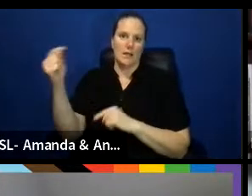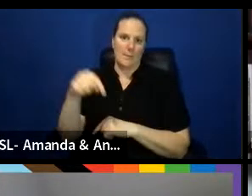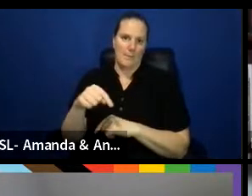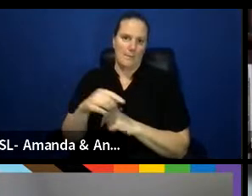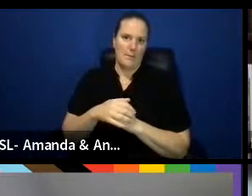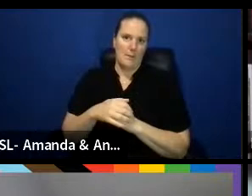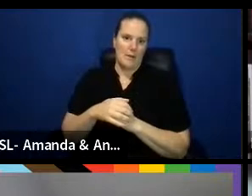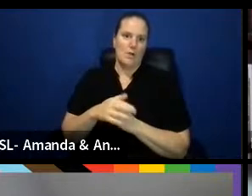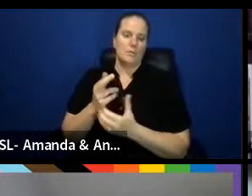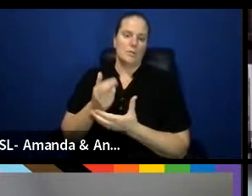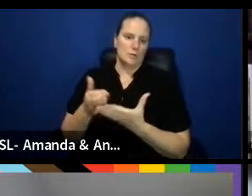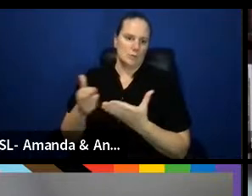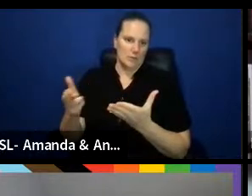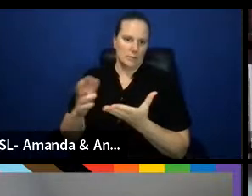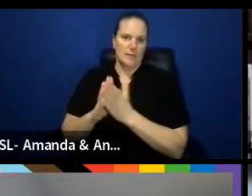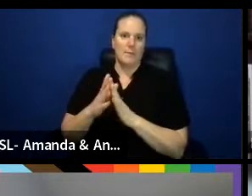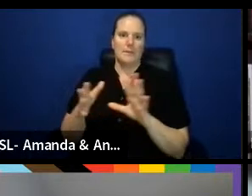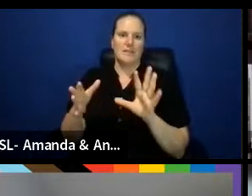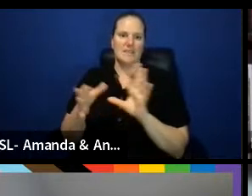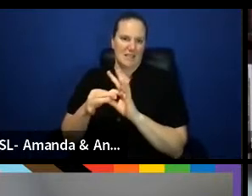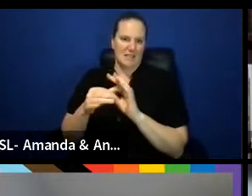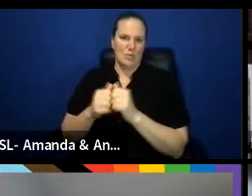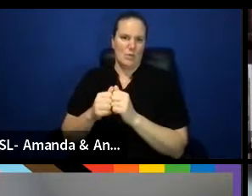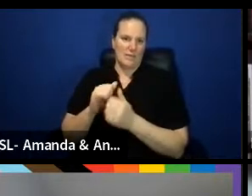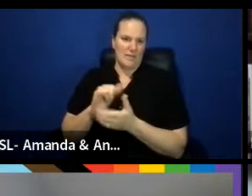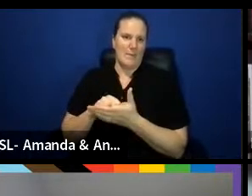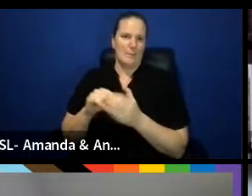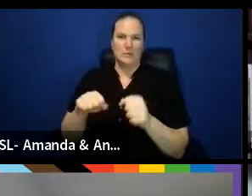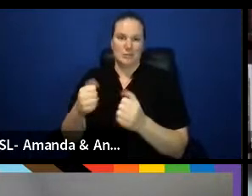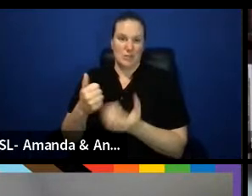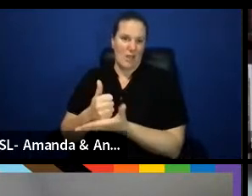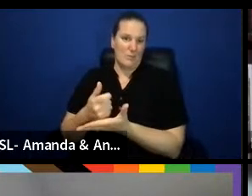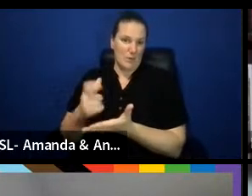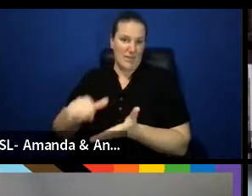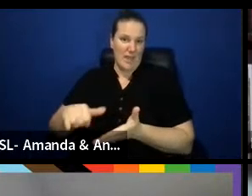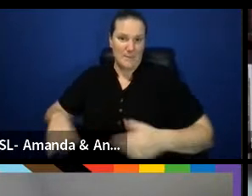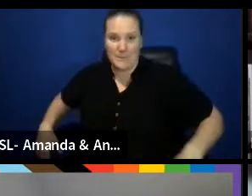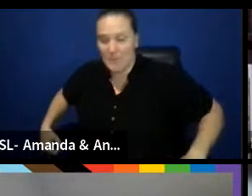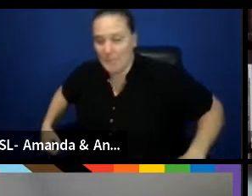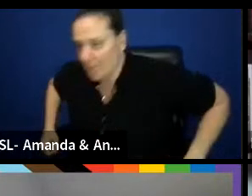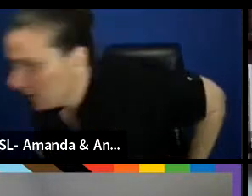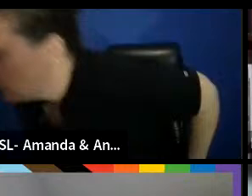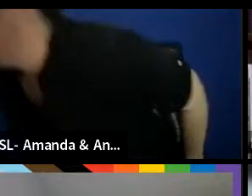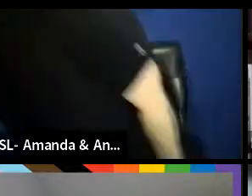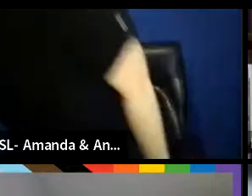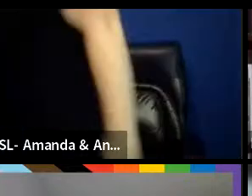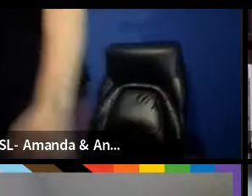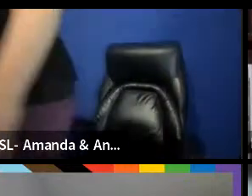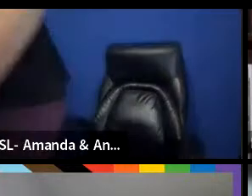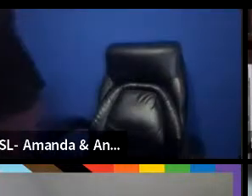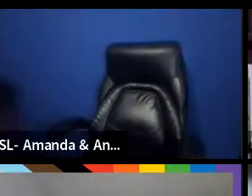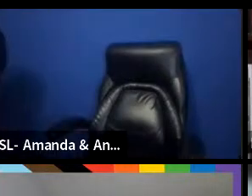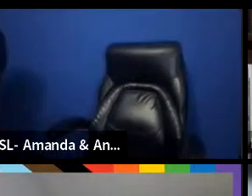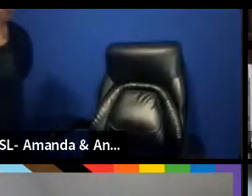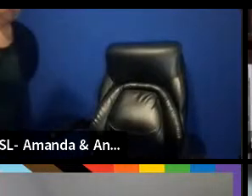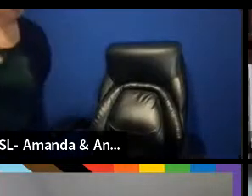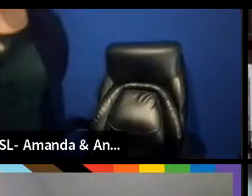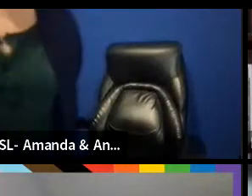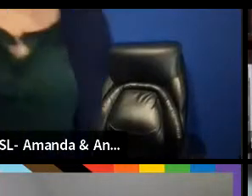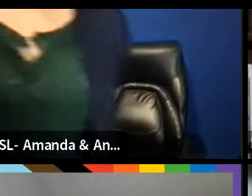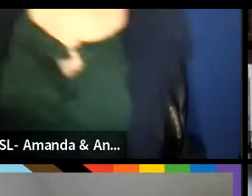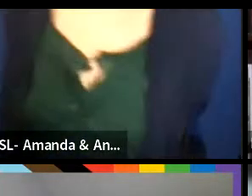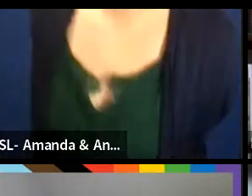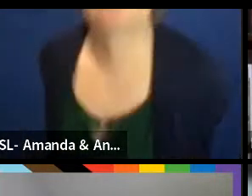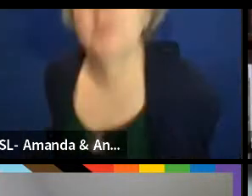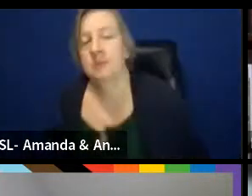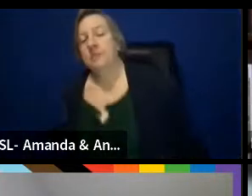that resource and be connected with, some potential help for that. Yeah, and Fabian did indicate